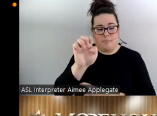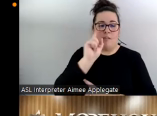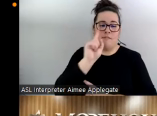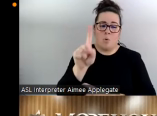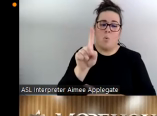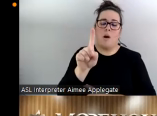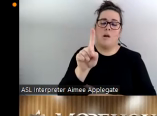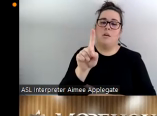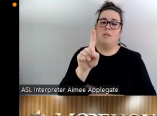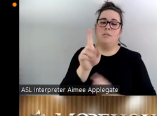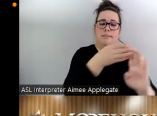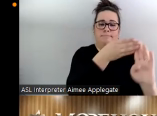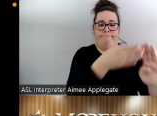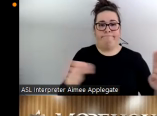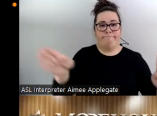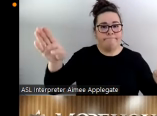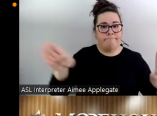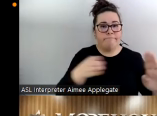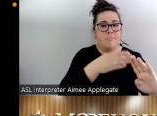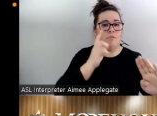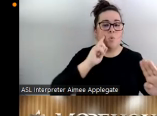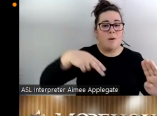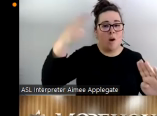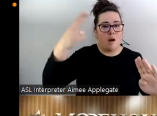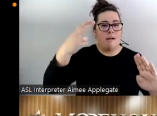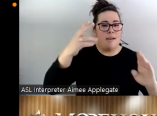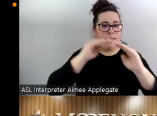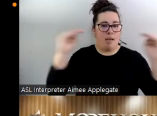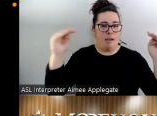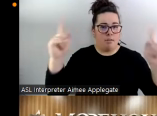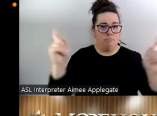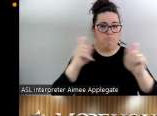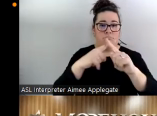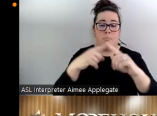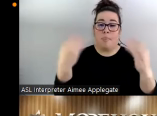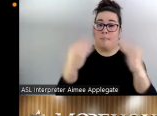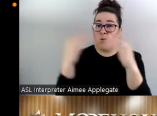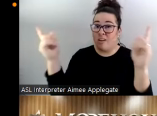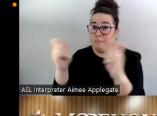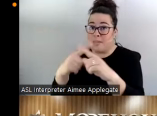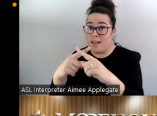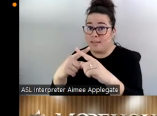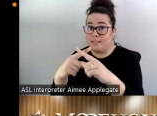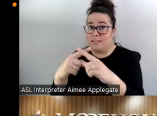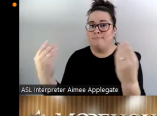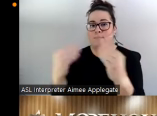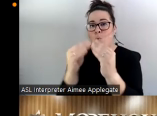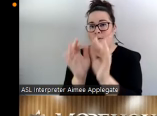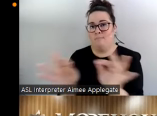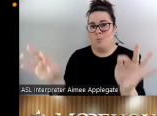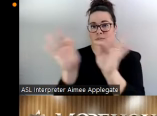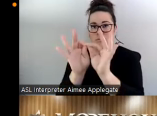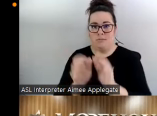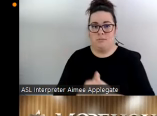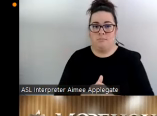of complexity. The more complex it is, the more valuable it is, right? And so, for example, we can do natural language processing